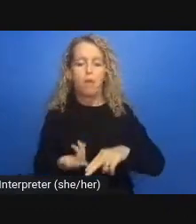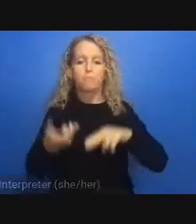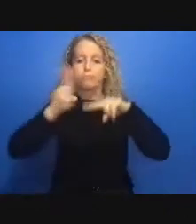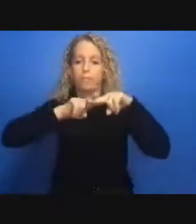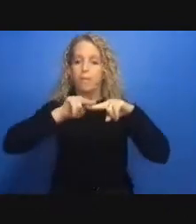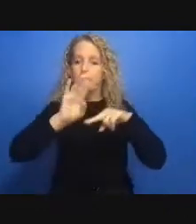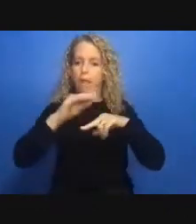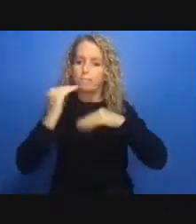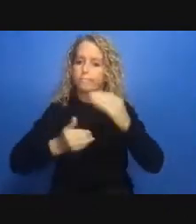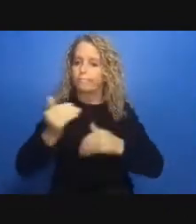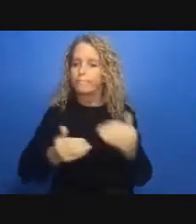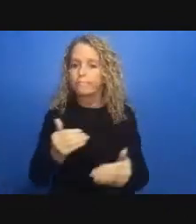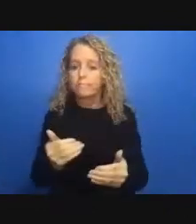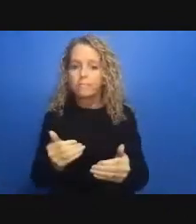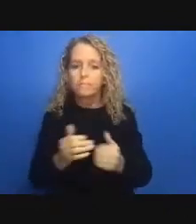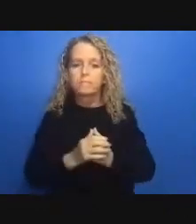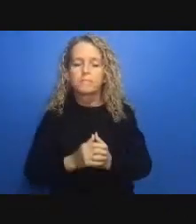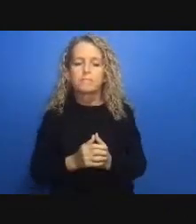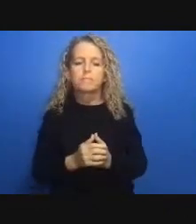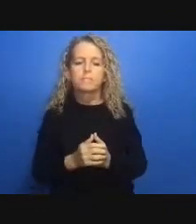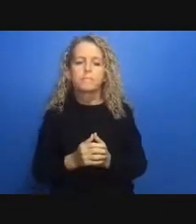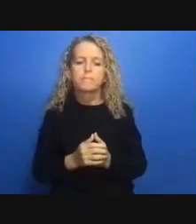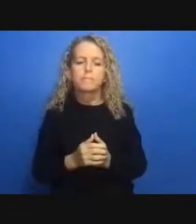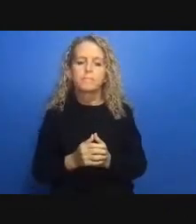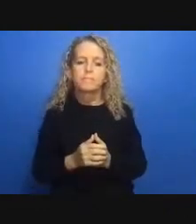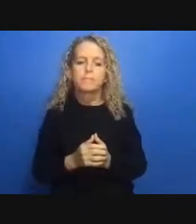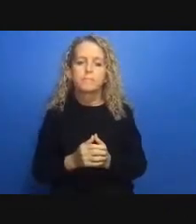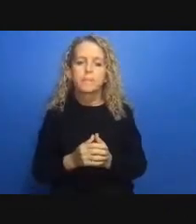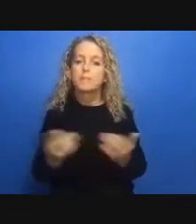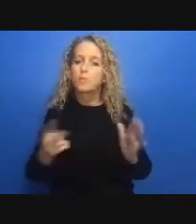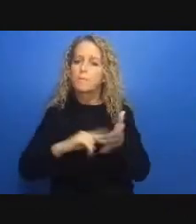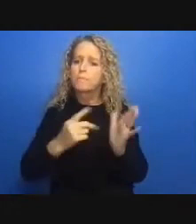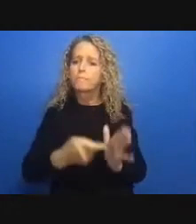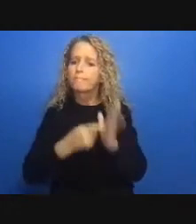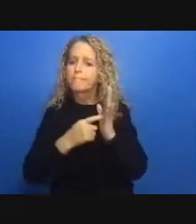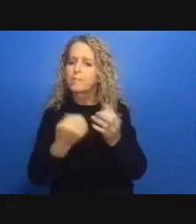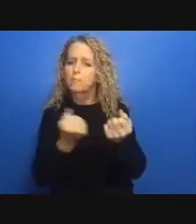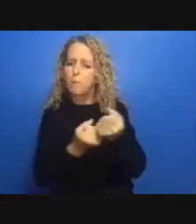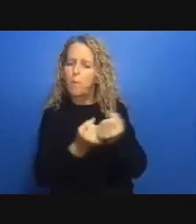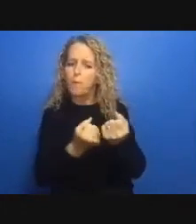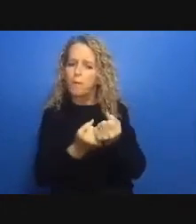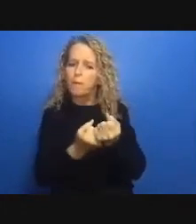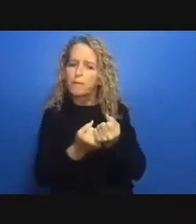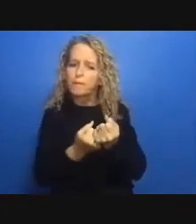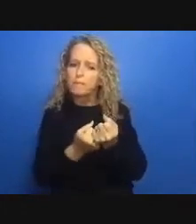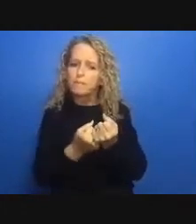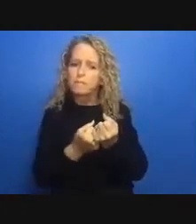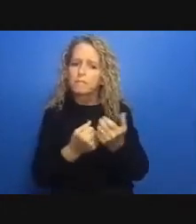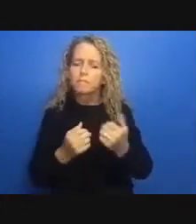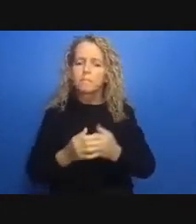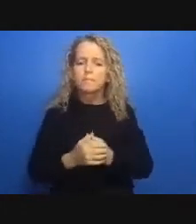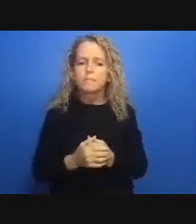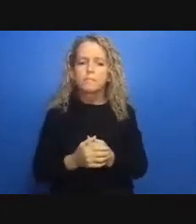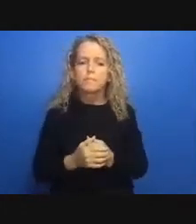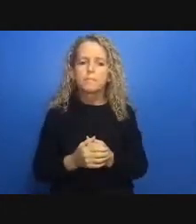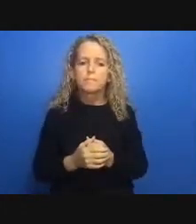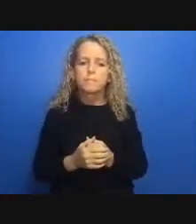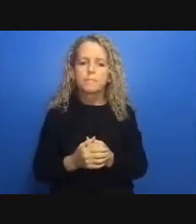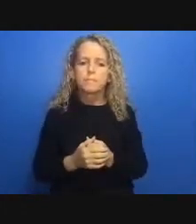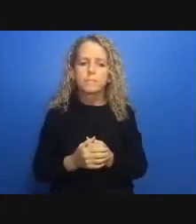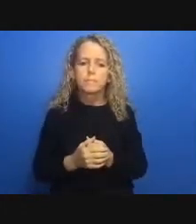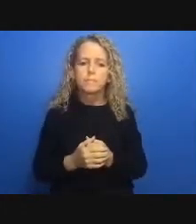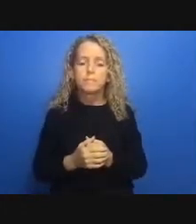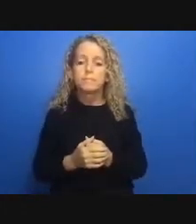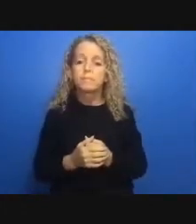So things like that, we think, need further support. On a larger scale, we note that there's been